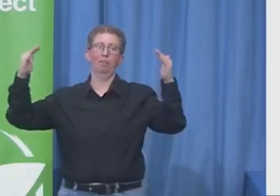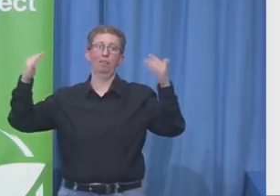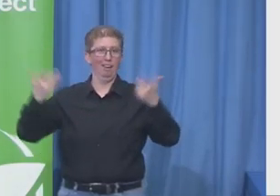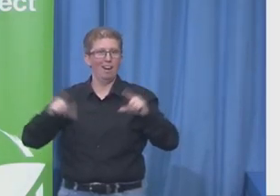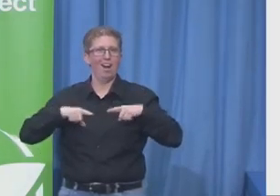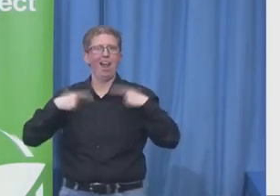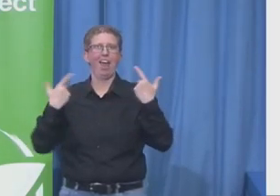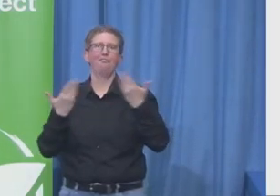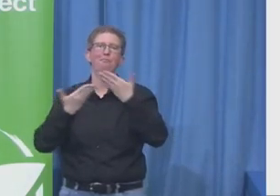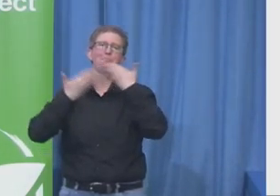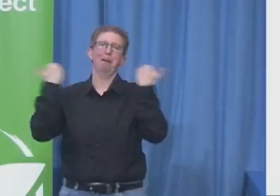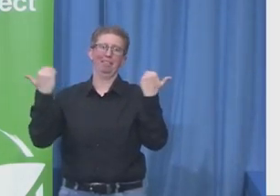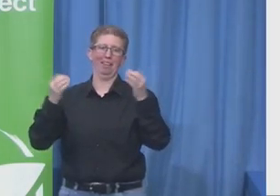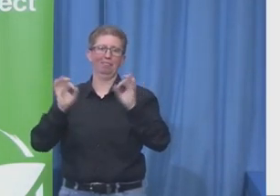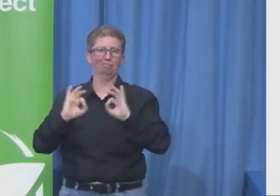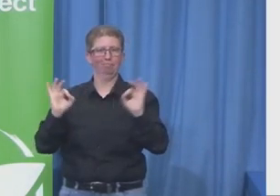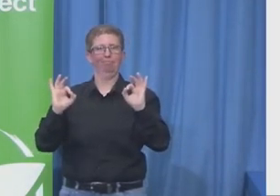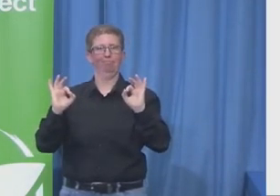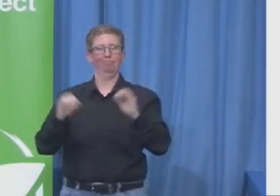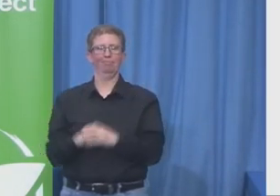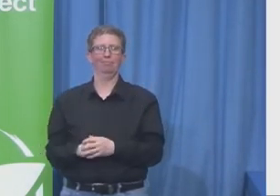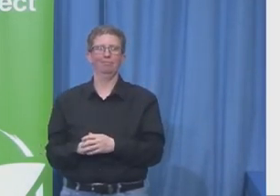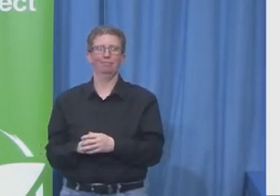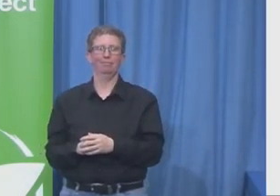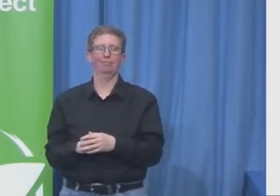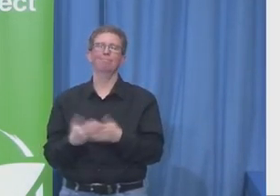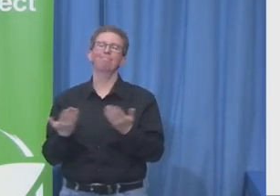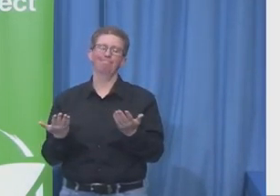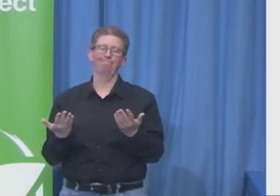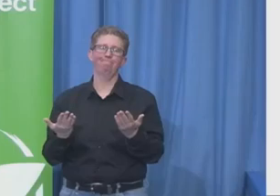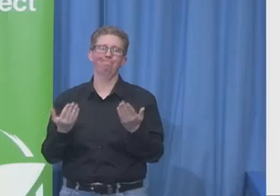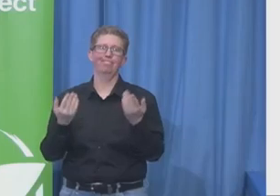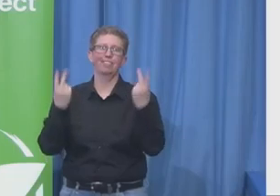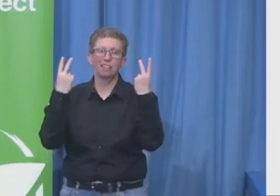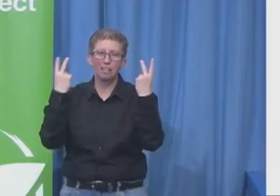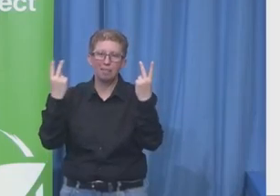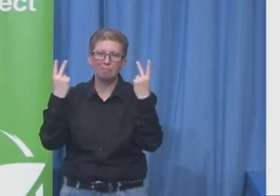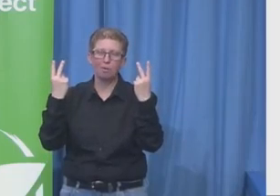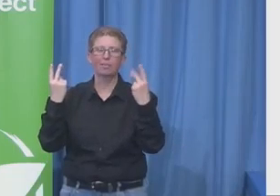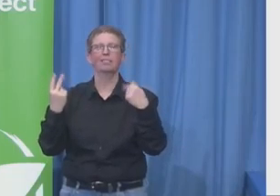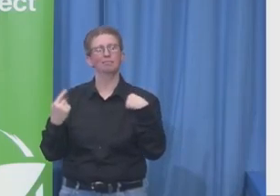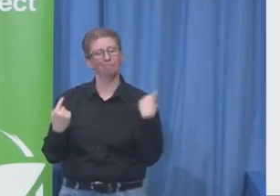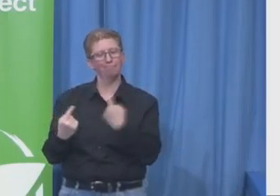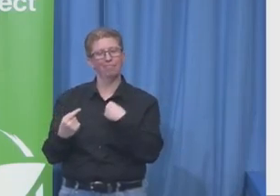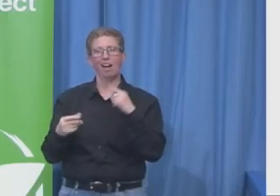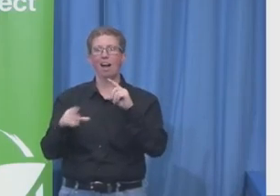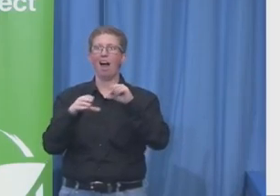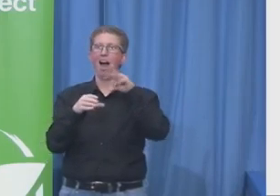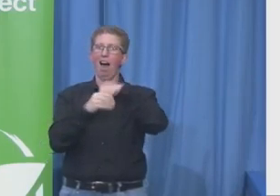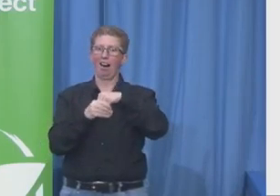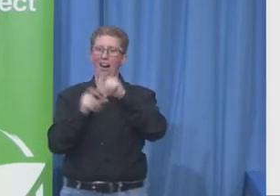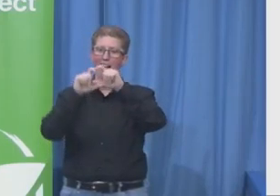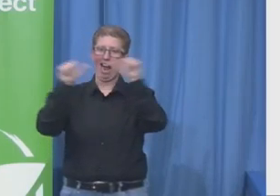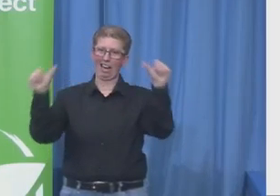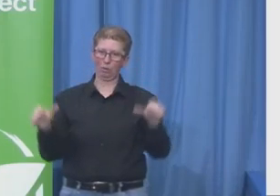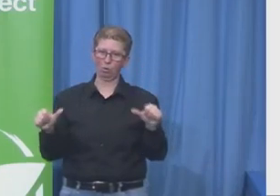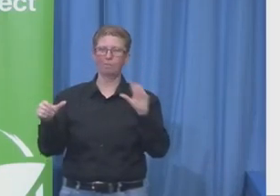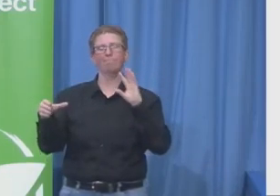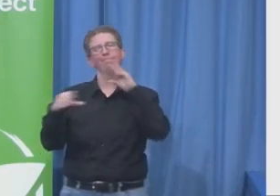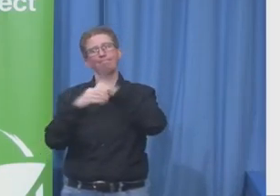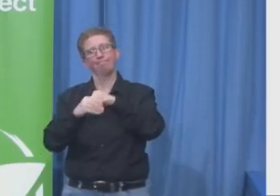extends, whereby the work that the agency is supporting around the world on economic growth and